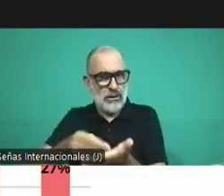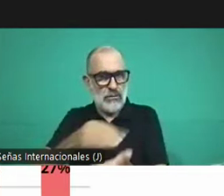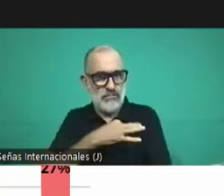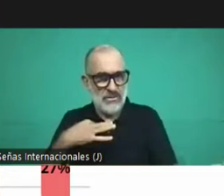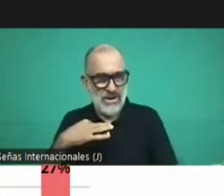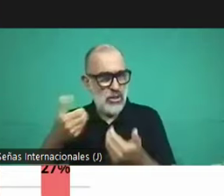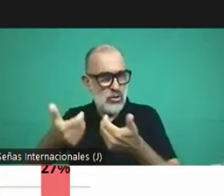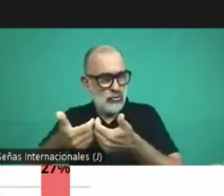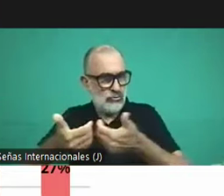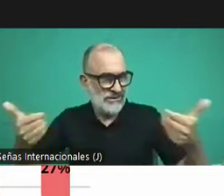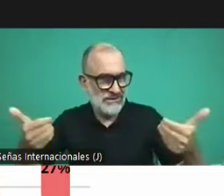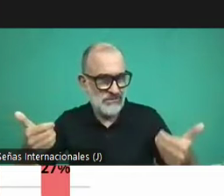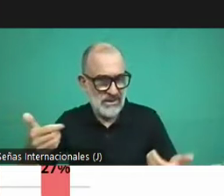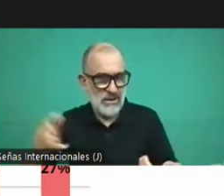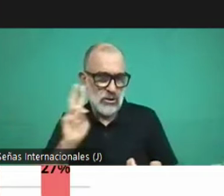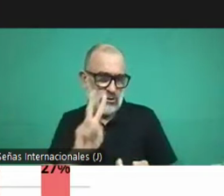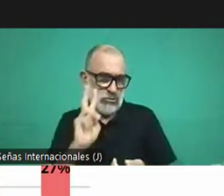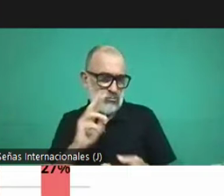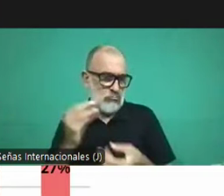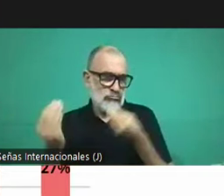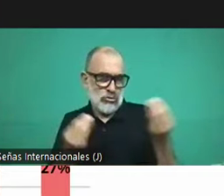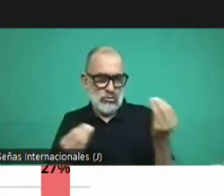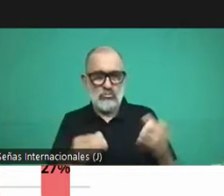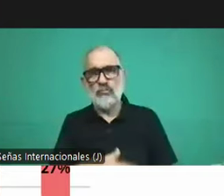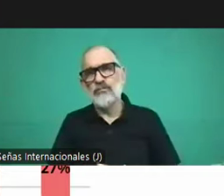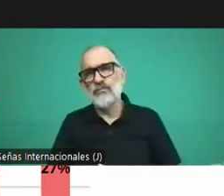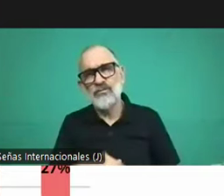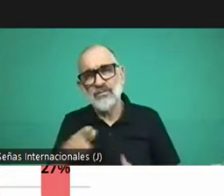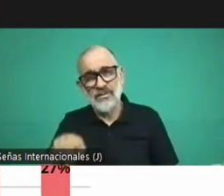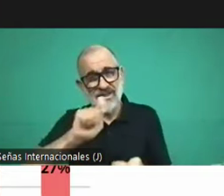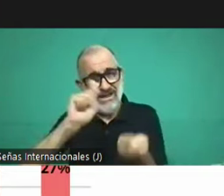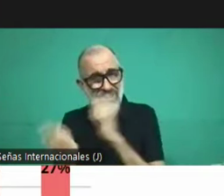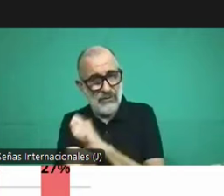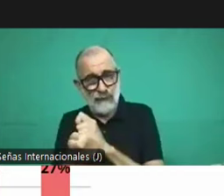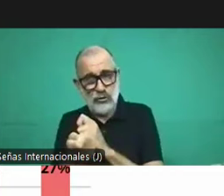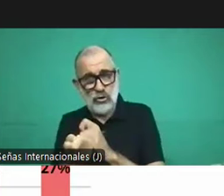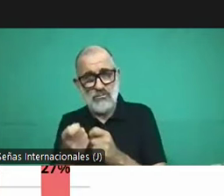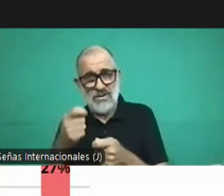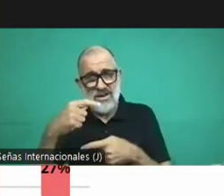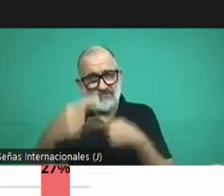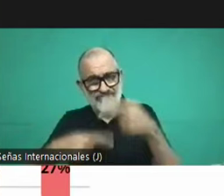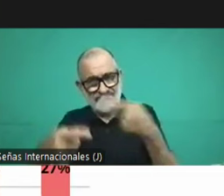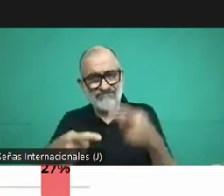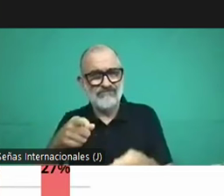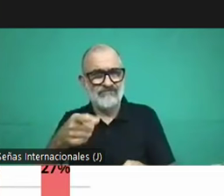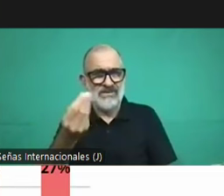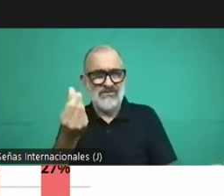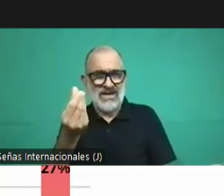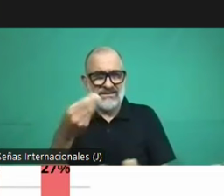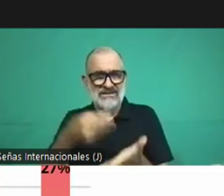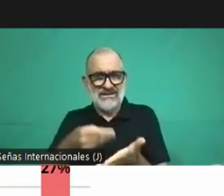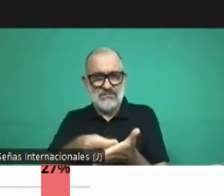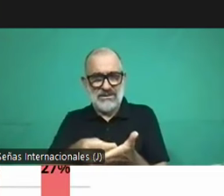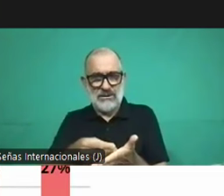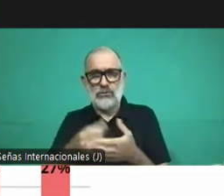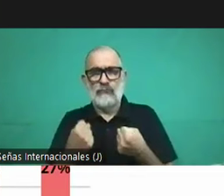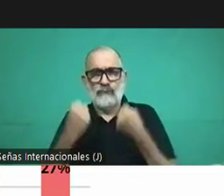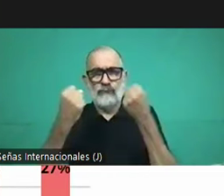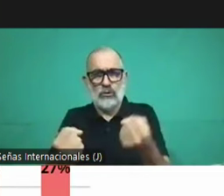instance to our pockets. The reform not only sets in reference to what was established in reference to this